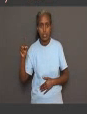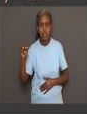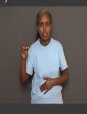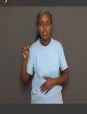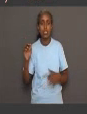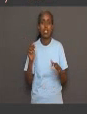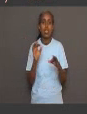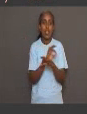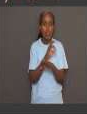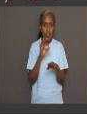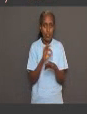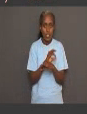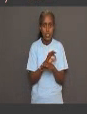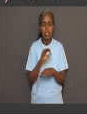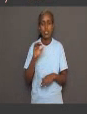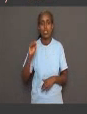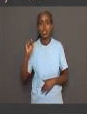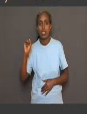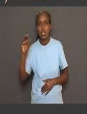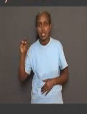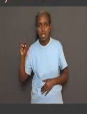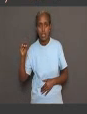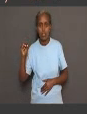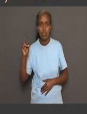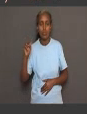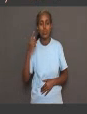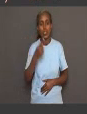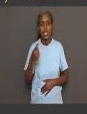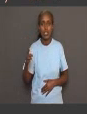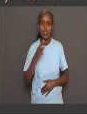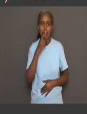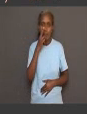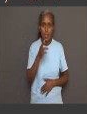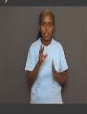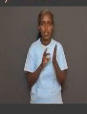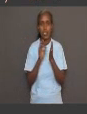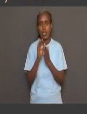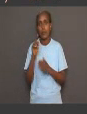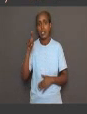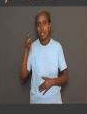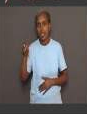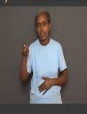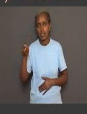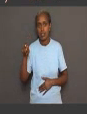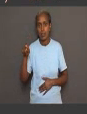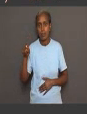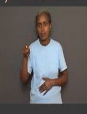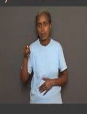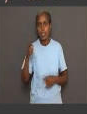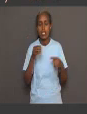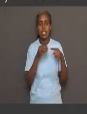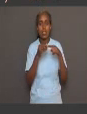a function that assigns to each real number x the